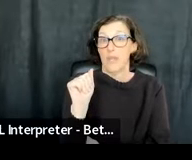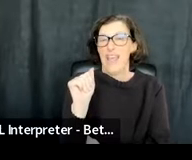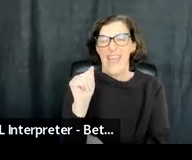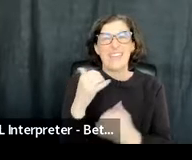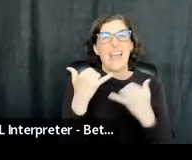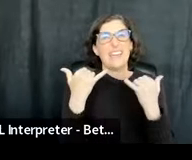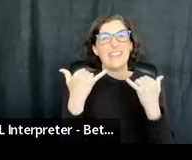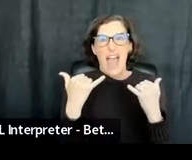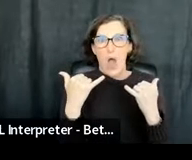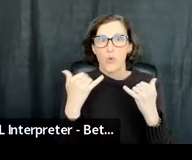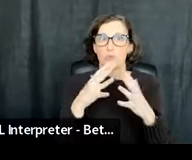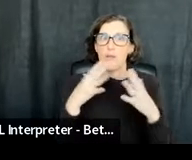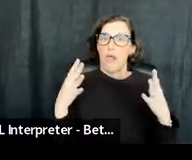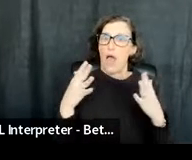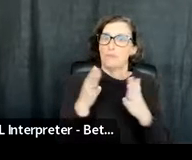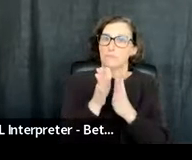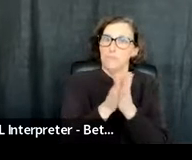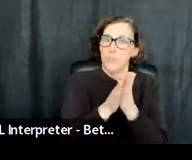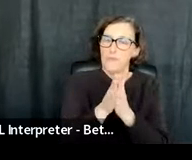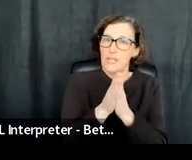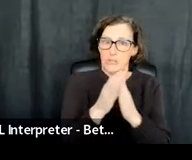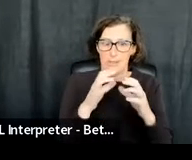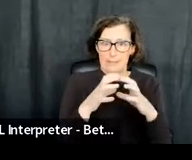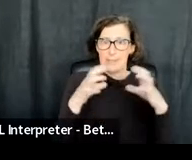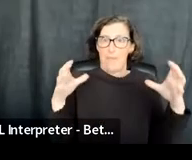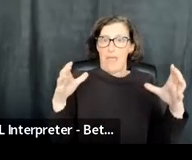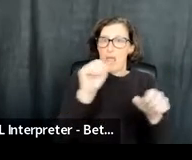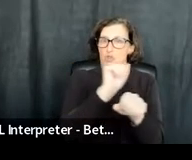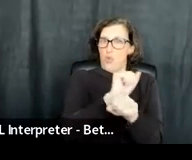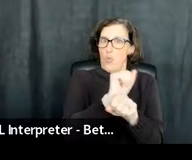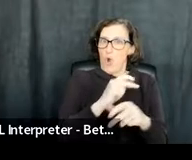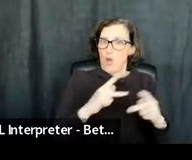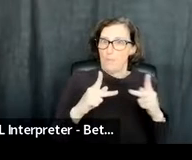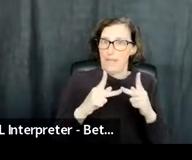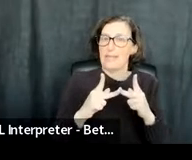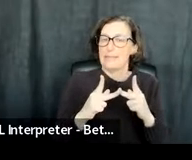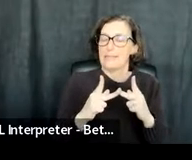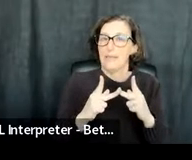the workforce these days for all, which is obviously a great goal for society, but